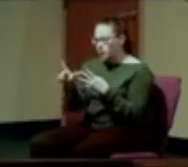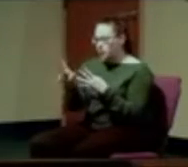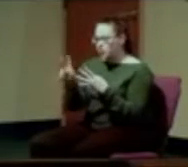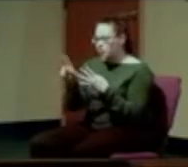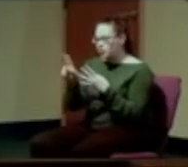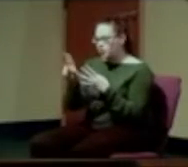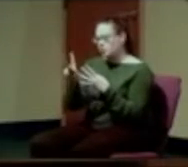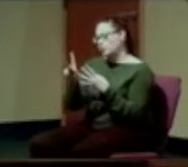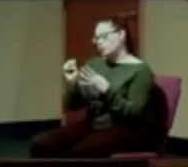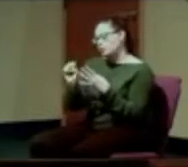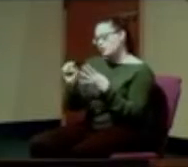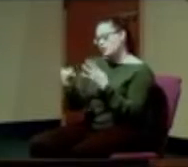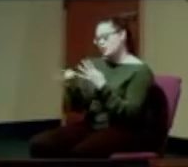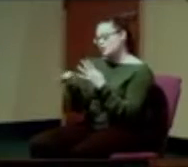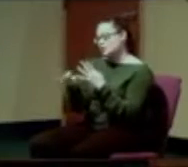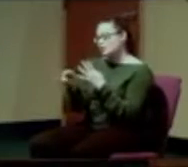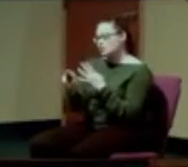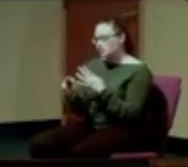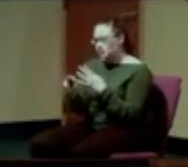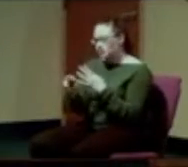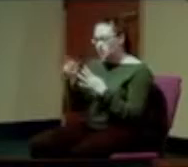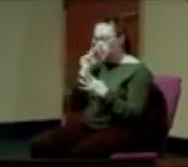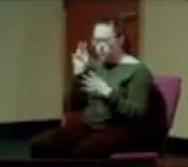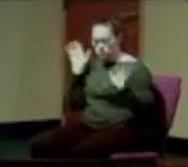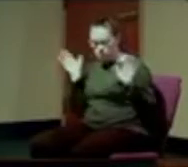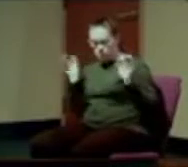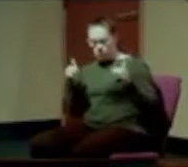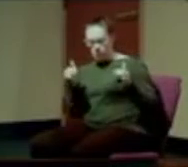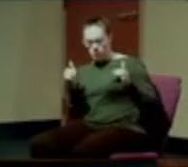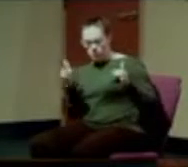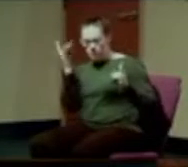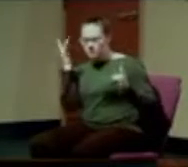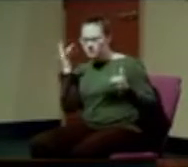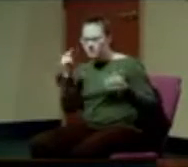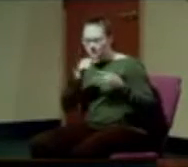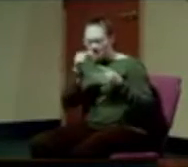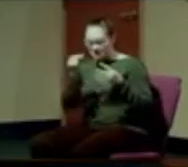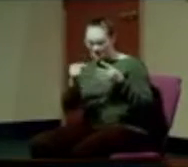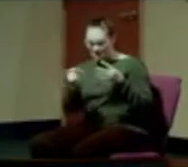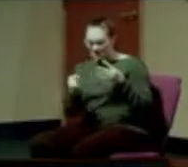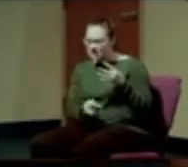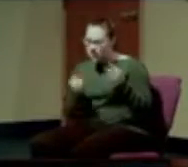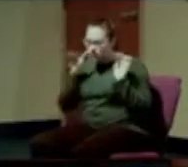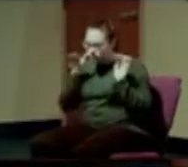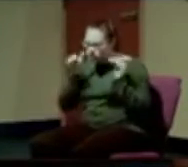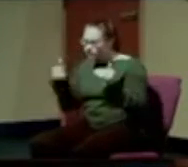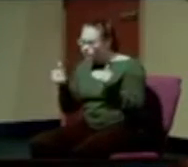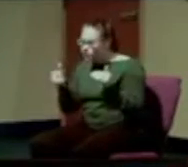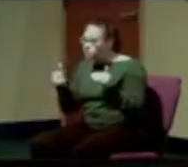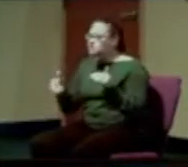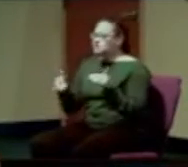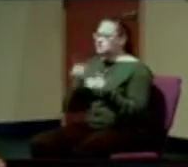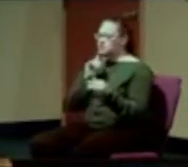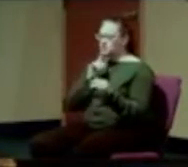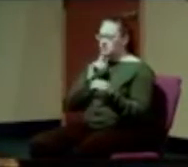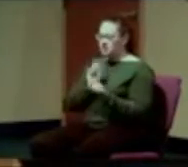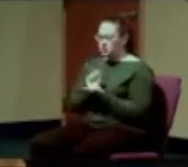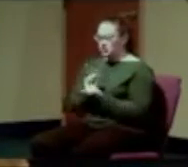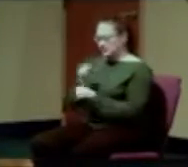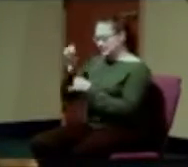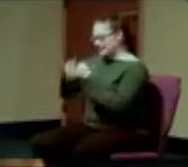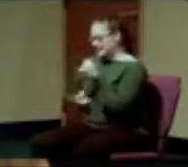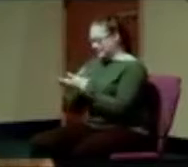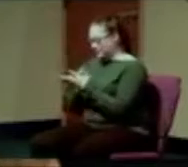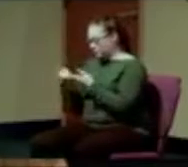event will catch your imagination and your attention because they each devote a great deal of attention to the last week of Jesus'